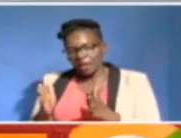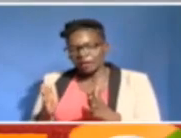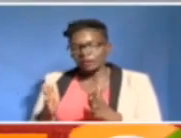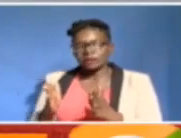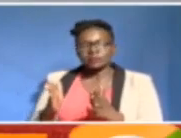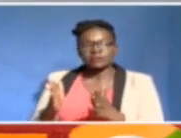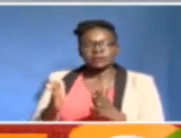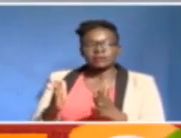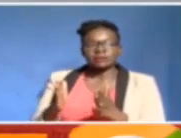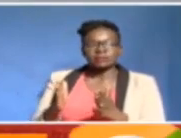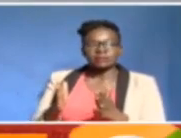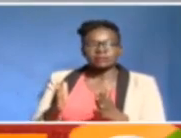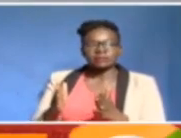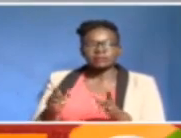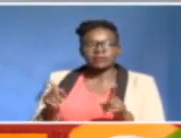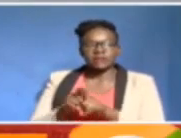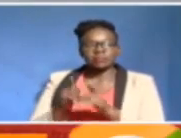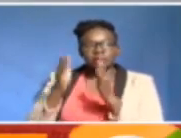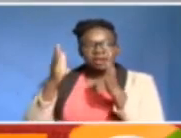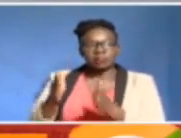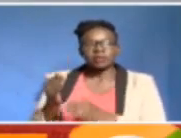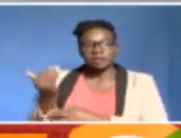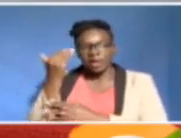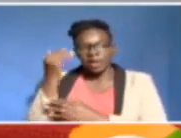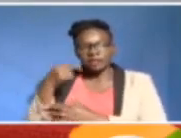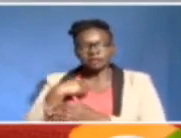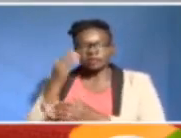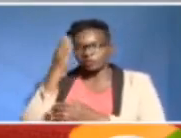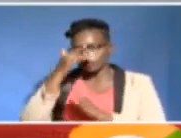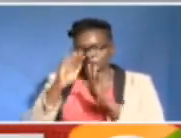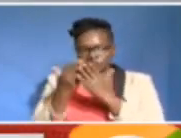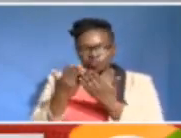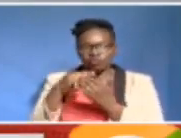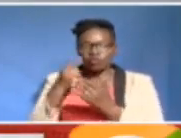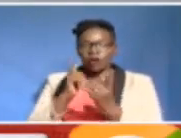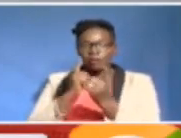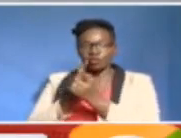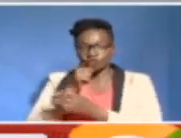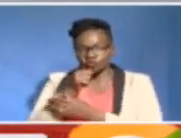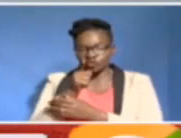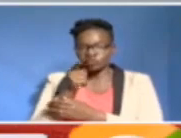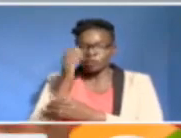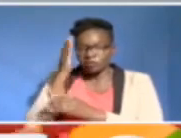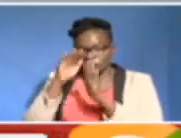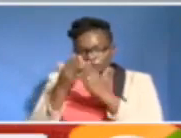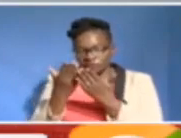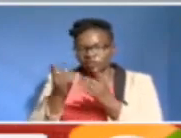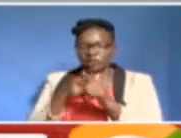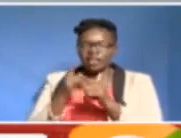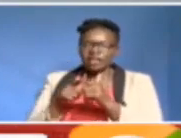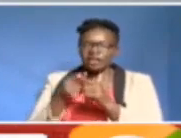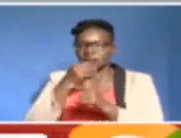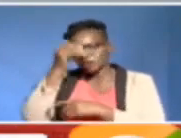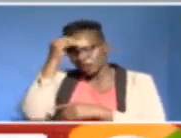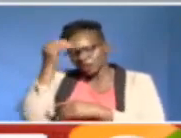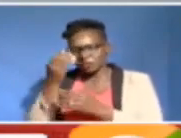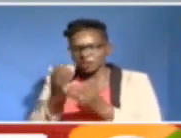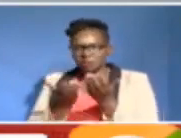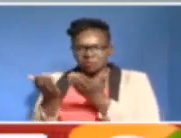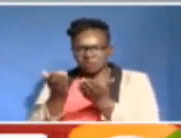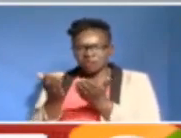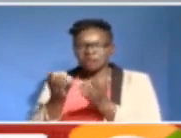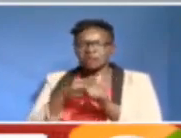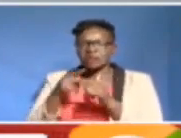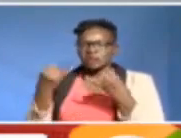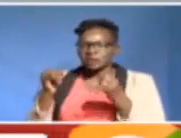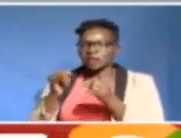and asked me that they've got someone in Facebook. They do have women who approach you in Facebook and open it like a business thing, and they try to bring women from